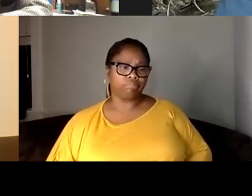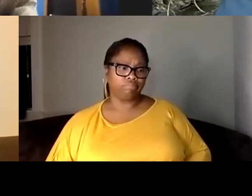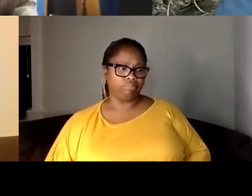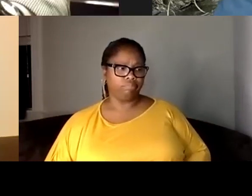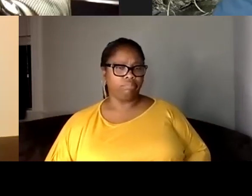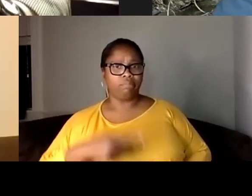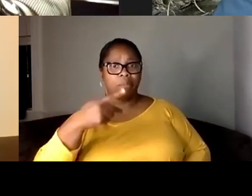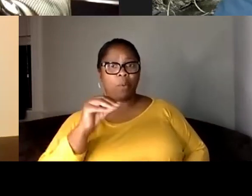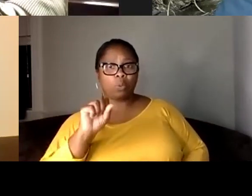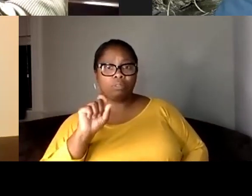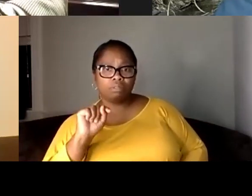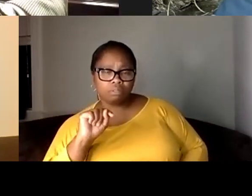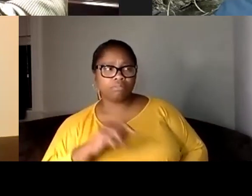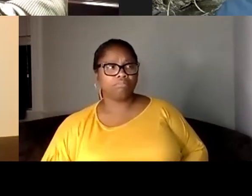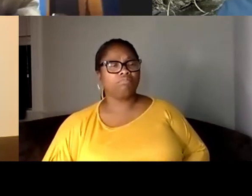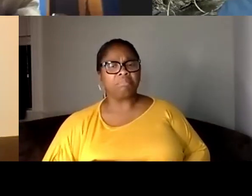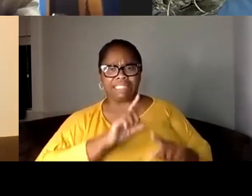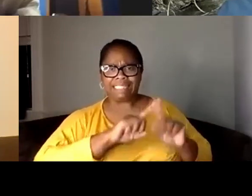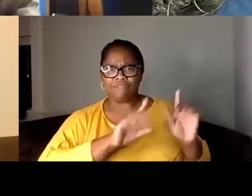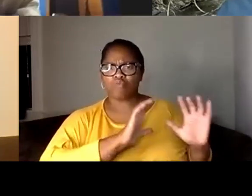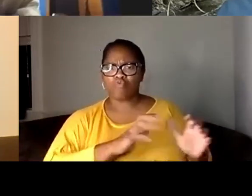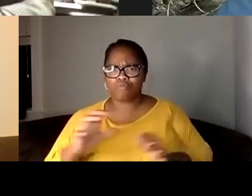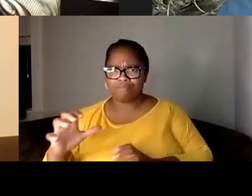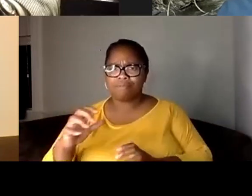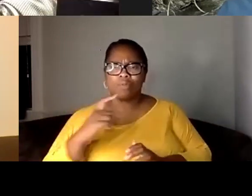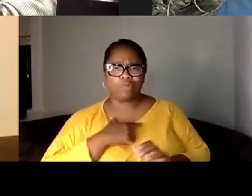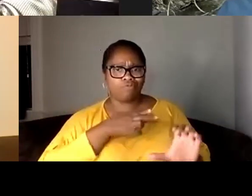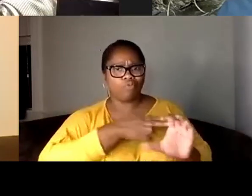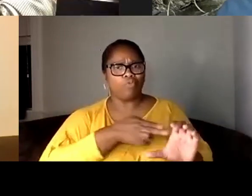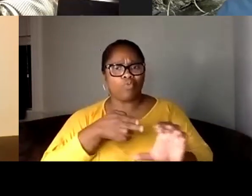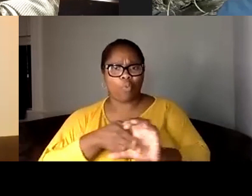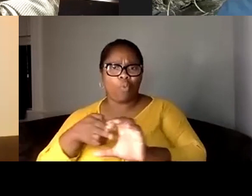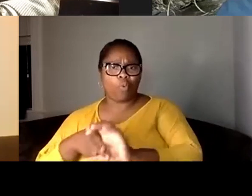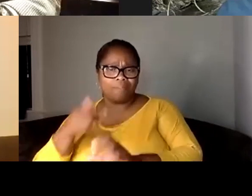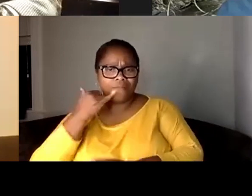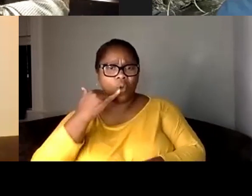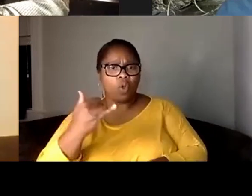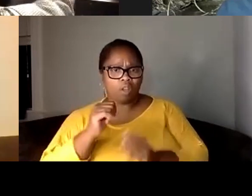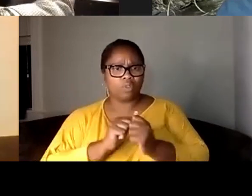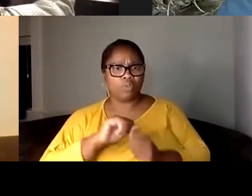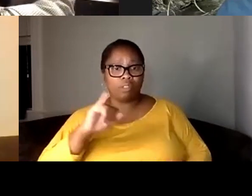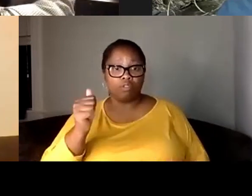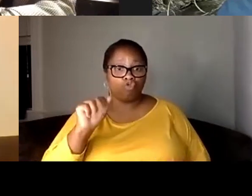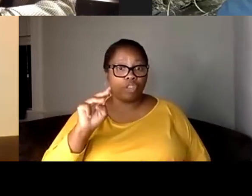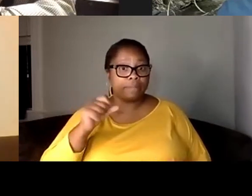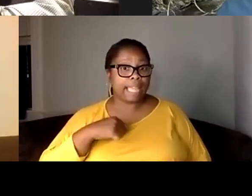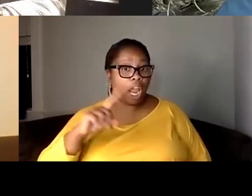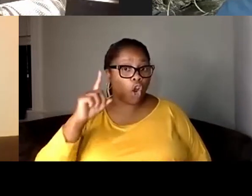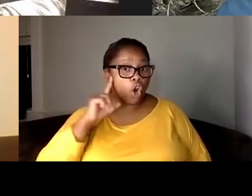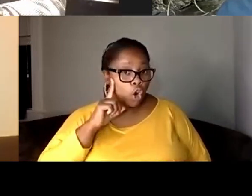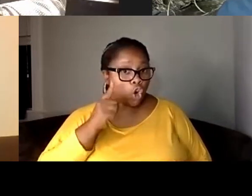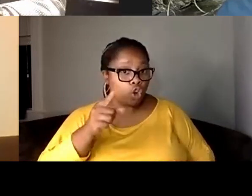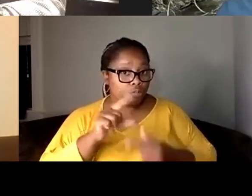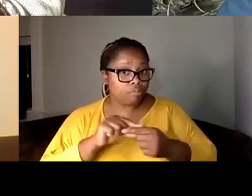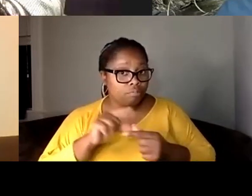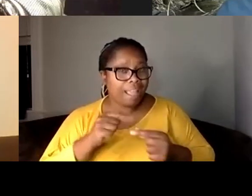Post or any of these other different entities that we've been on phone calls with, which James, I heard what you said and I appreciate it, and right back